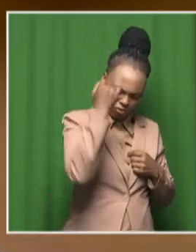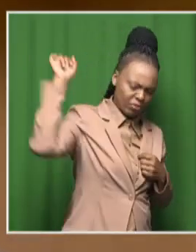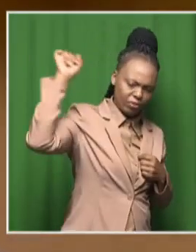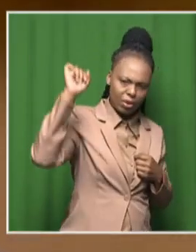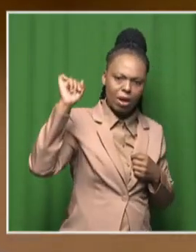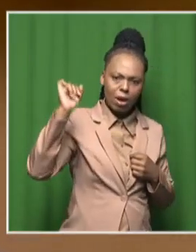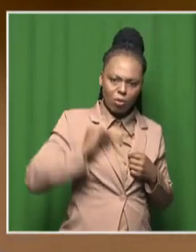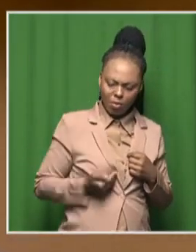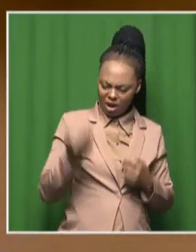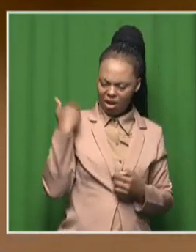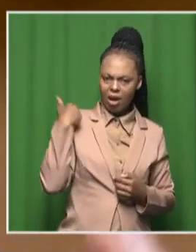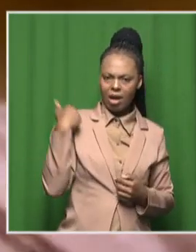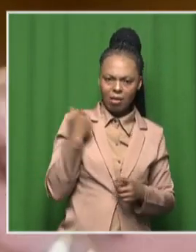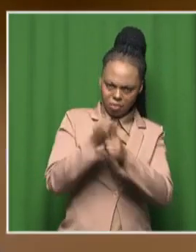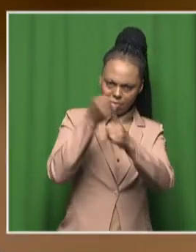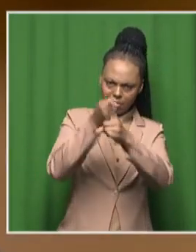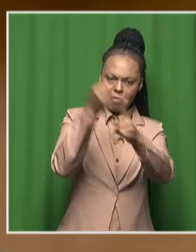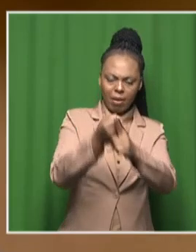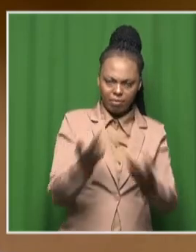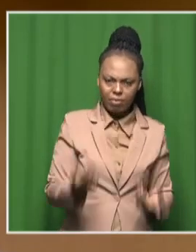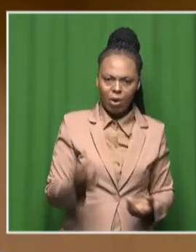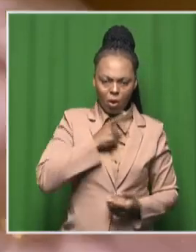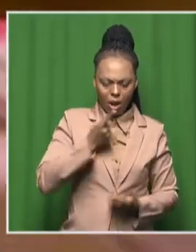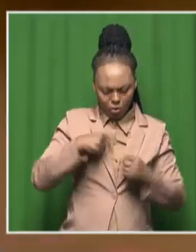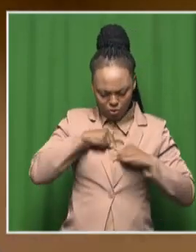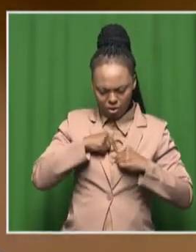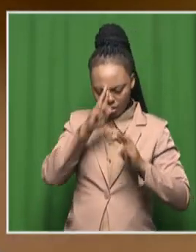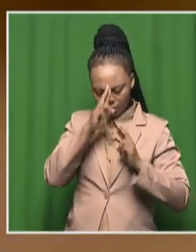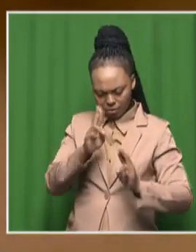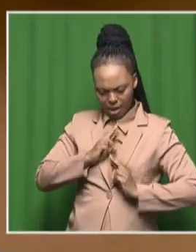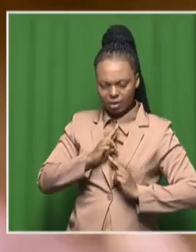of our Africanness, no to our